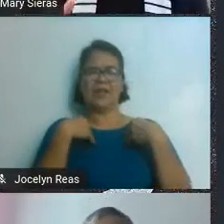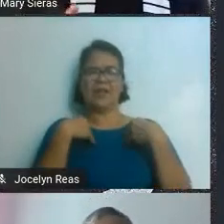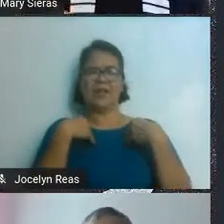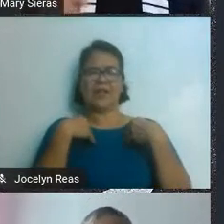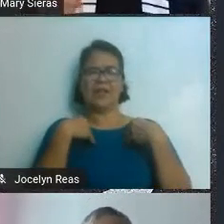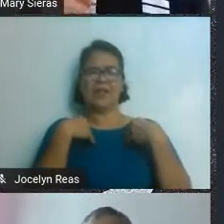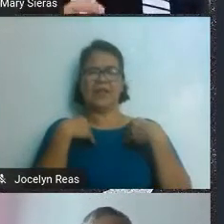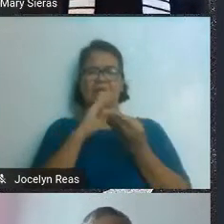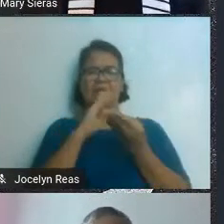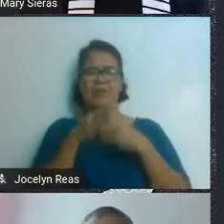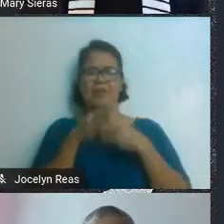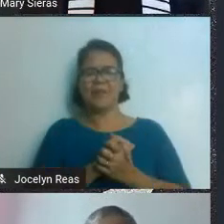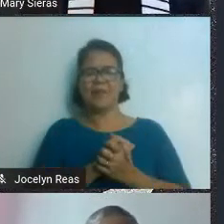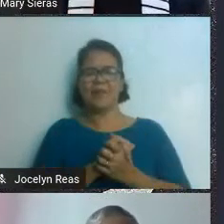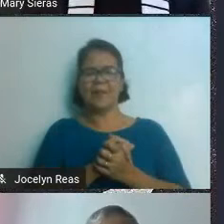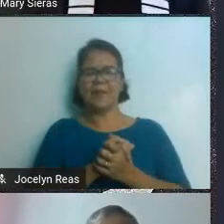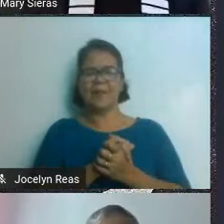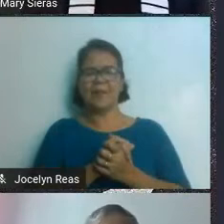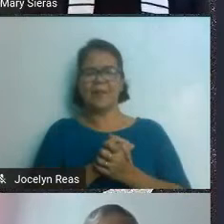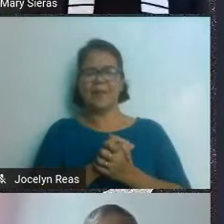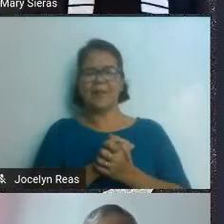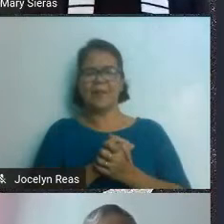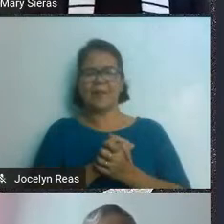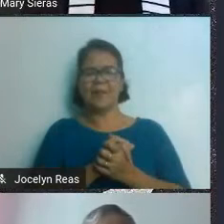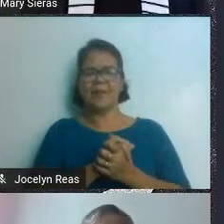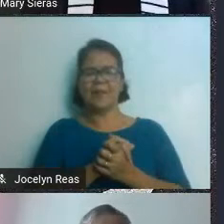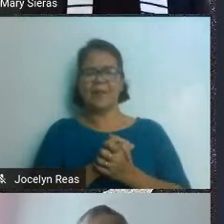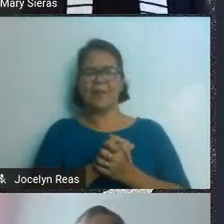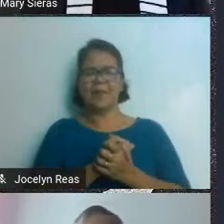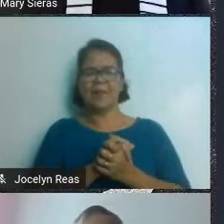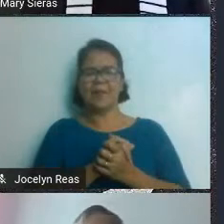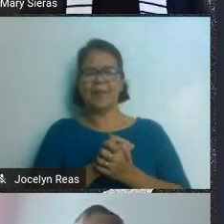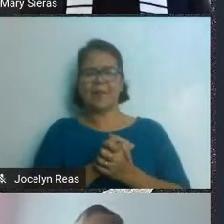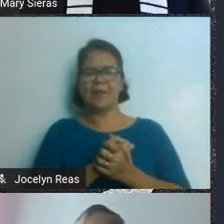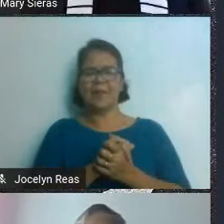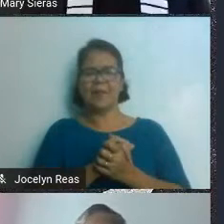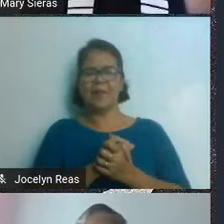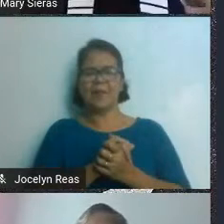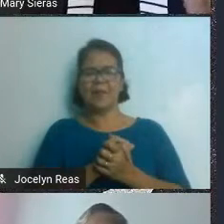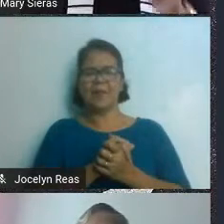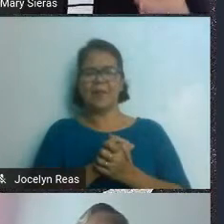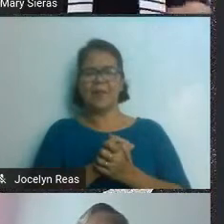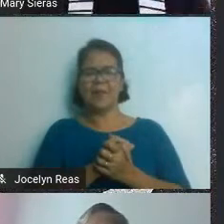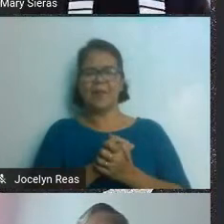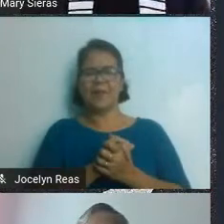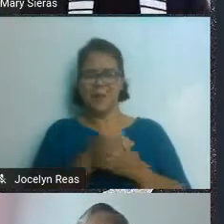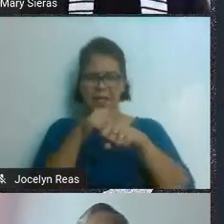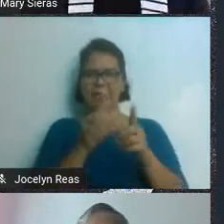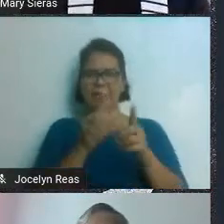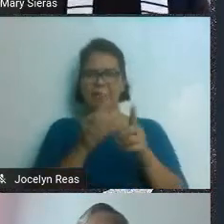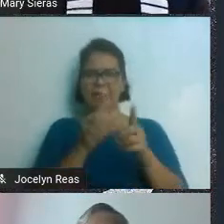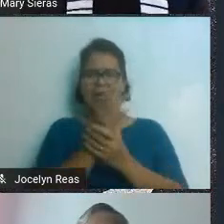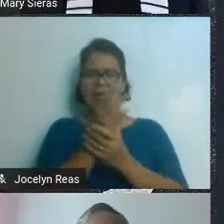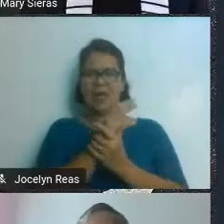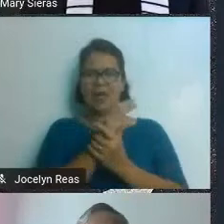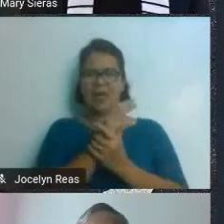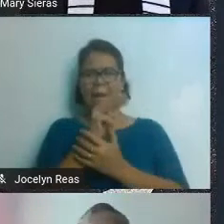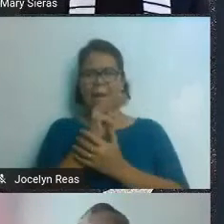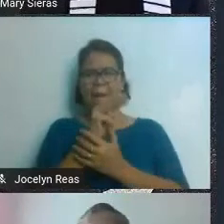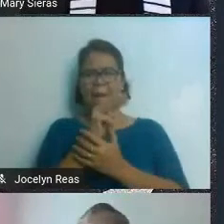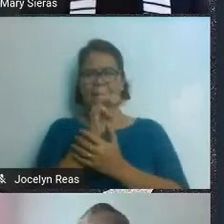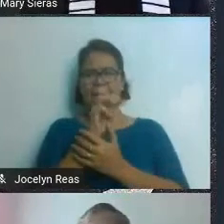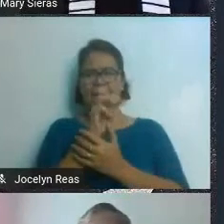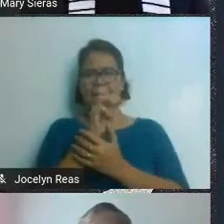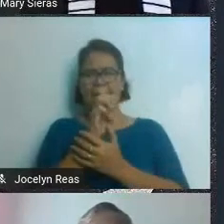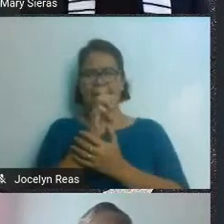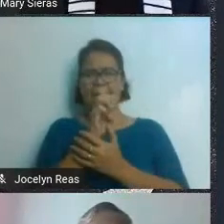some questions which are there in our mini-meter from our audience. So first question po, diretsahan mo po tayo. What will